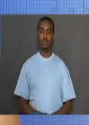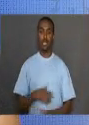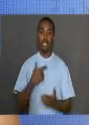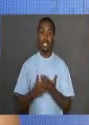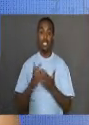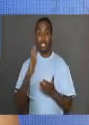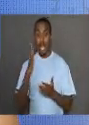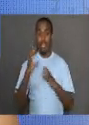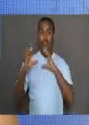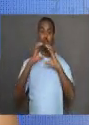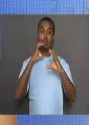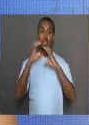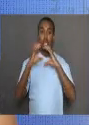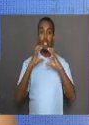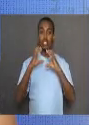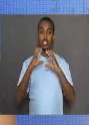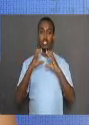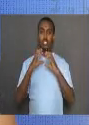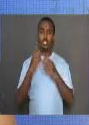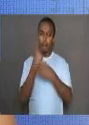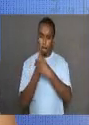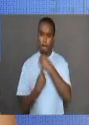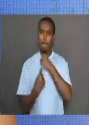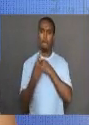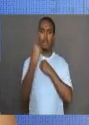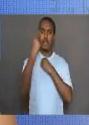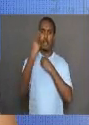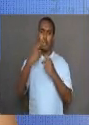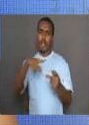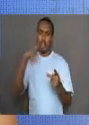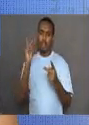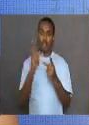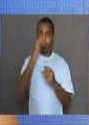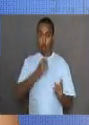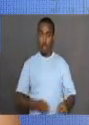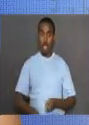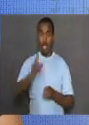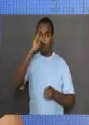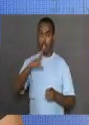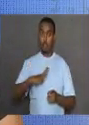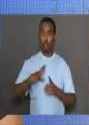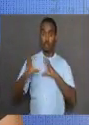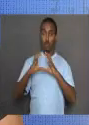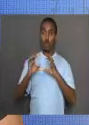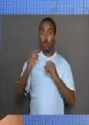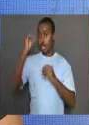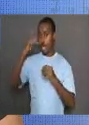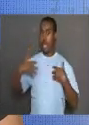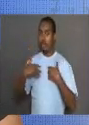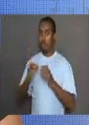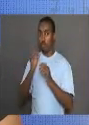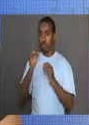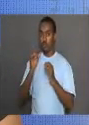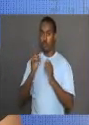This kind of communication is a particularly effective way for people to communicate with animals such